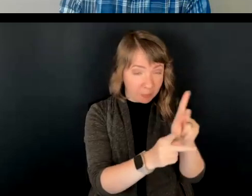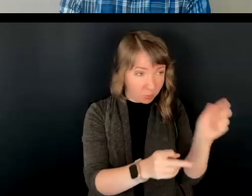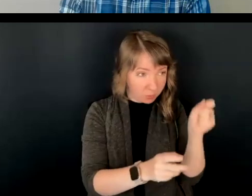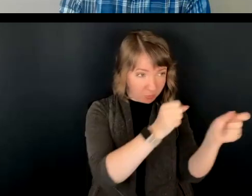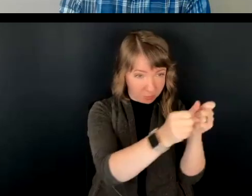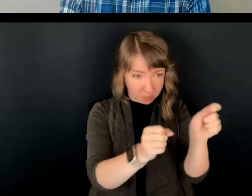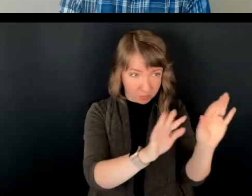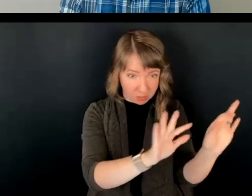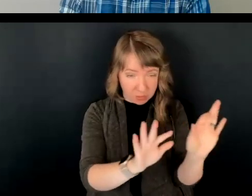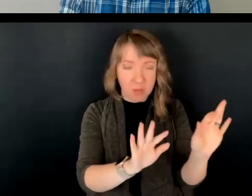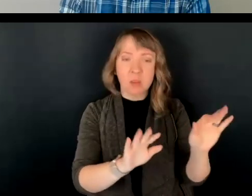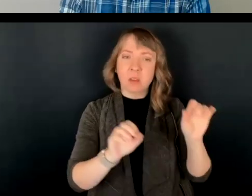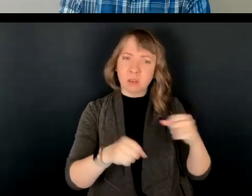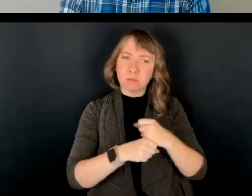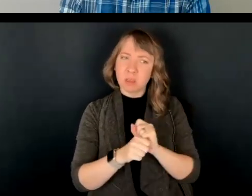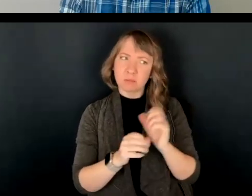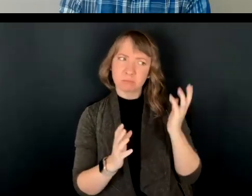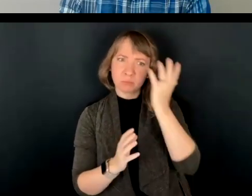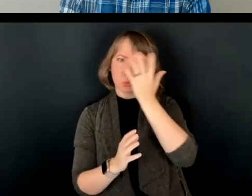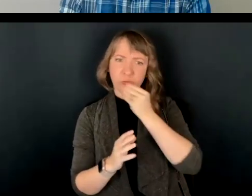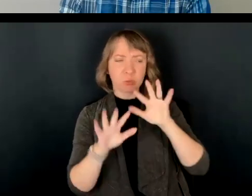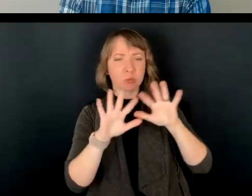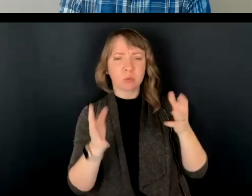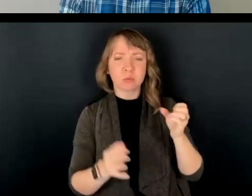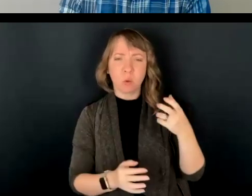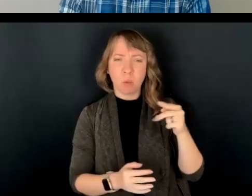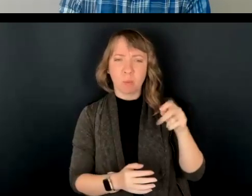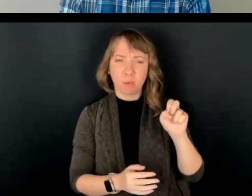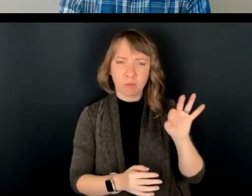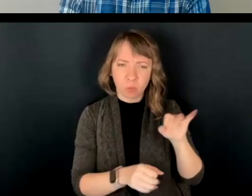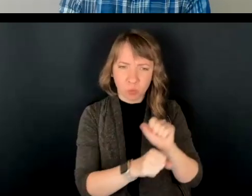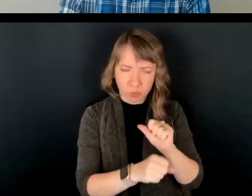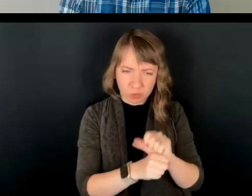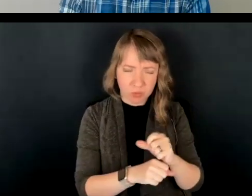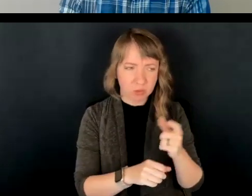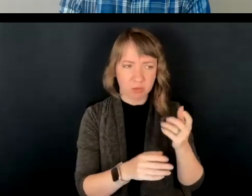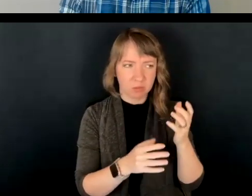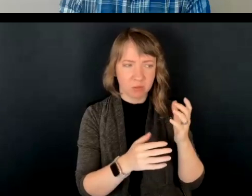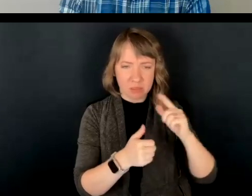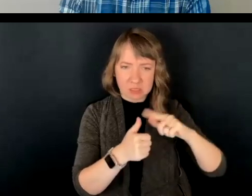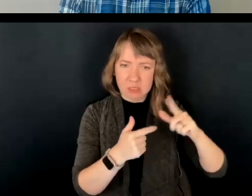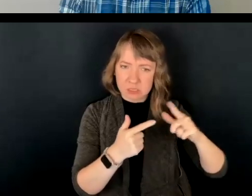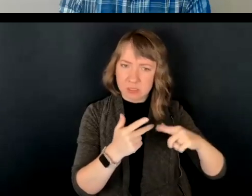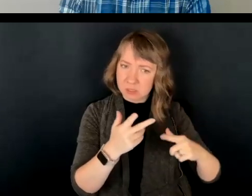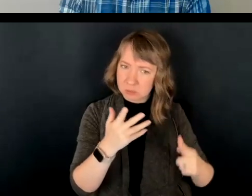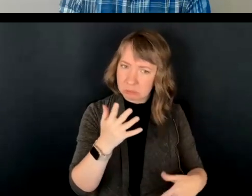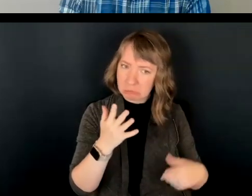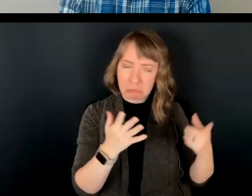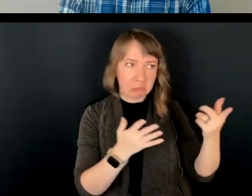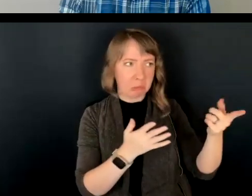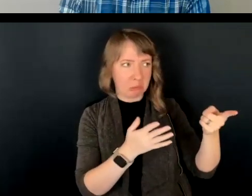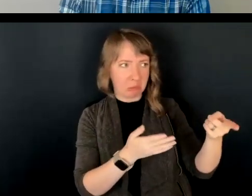can create a pretty elegant scope of work that encompasses all those things that partners bring into the table.